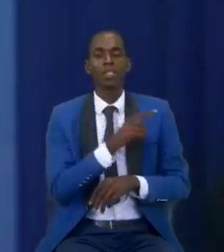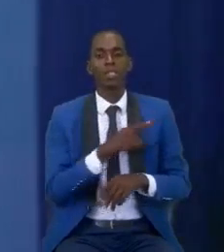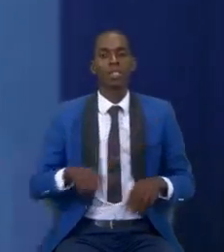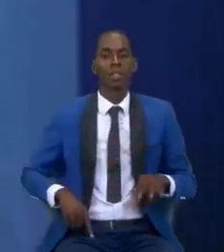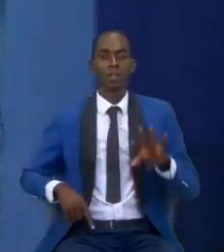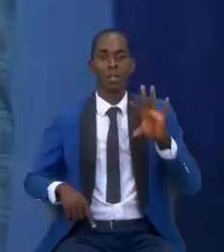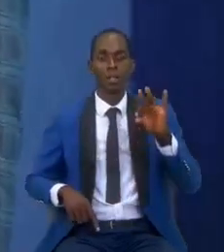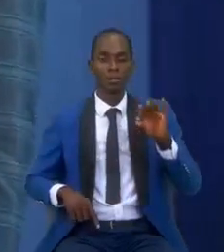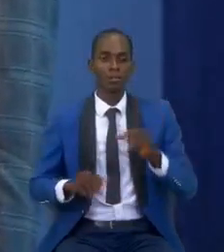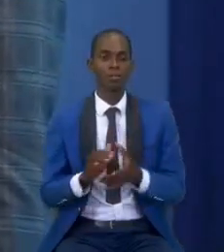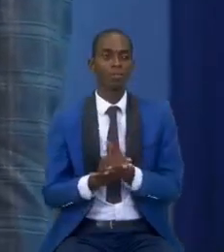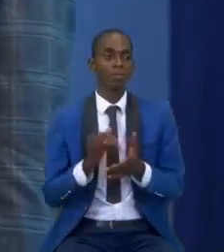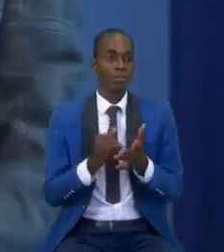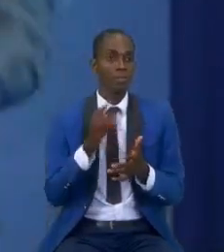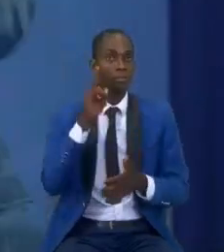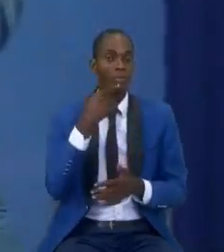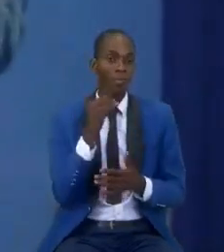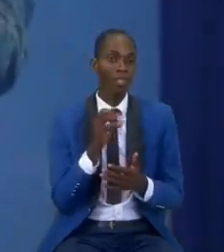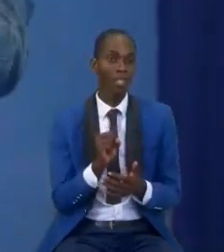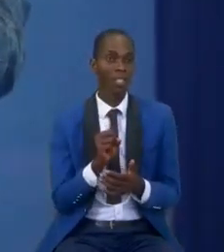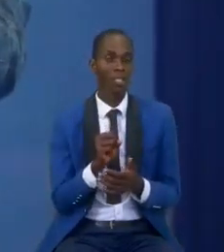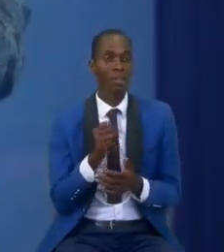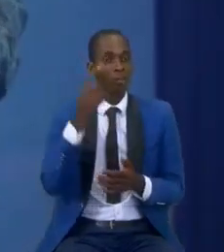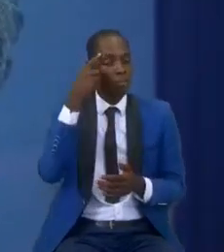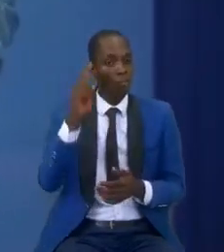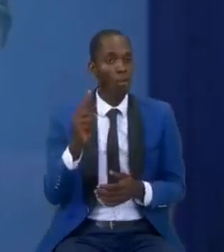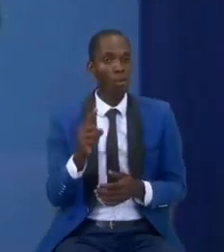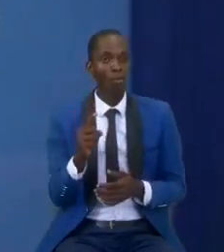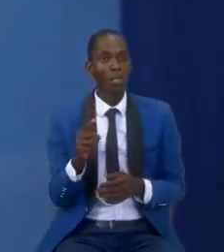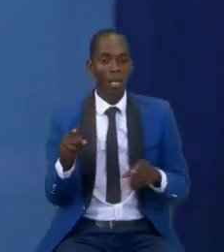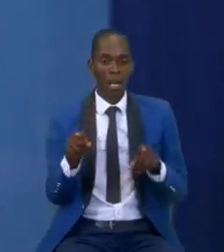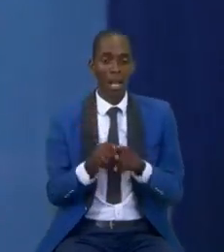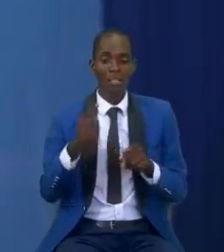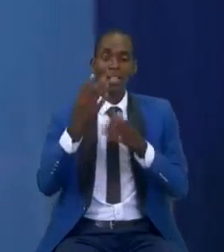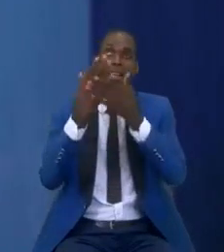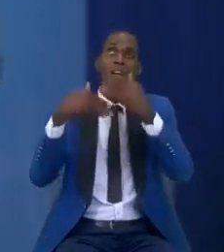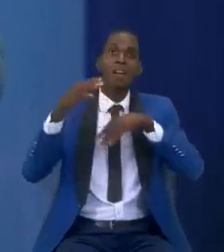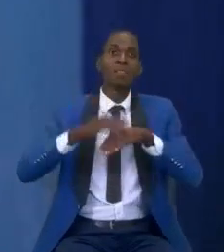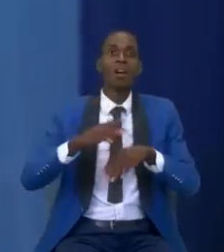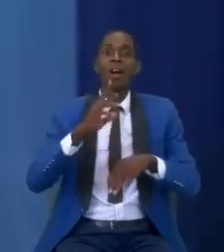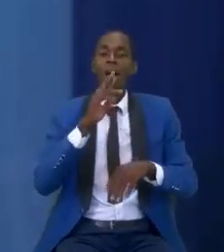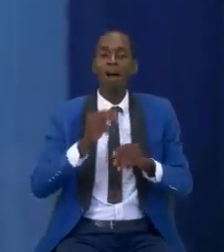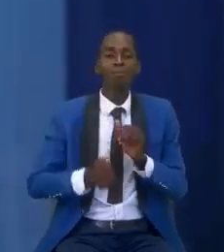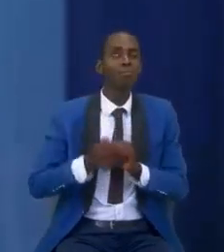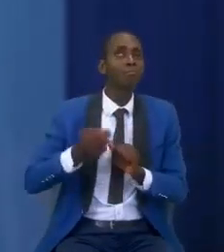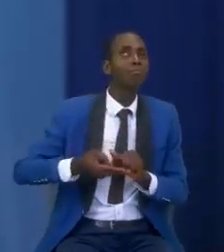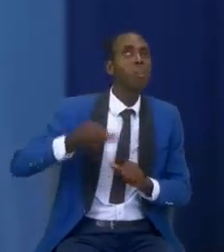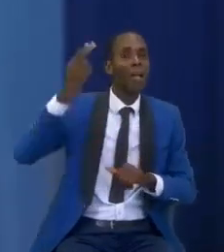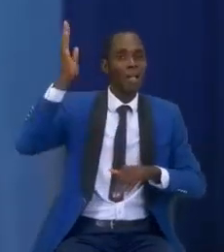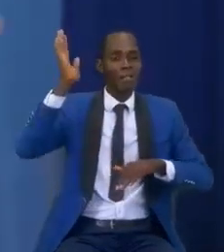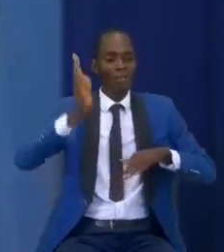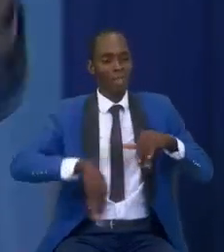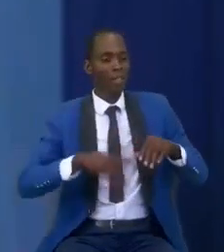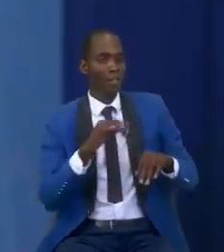are higher than the earth, so are my ways higher than your ways, and my